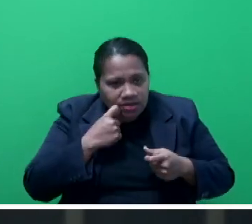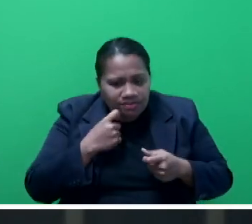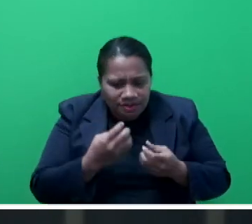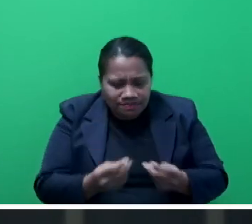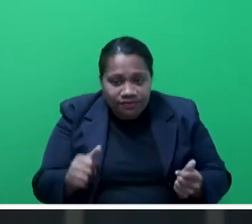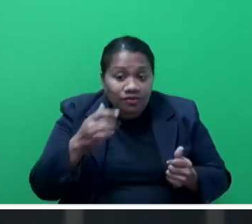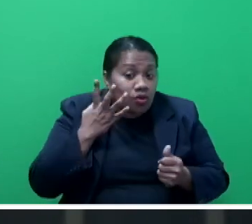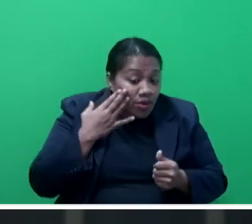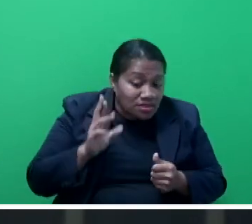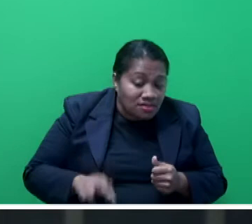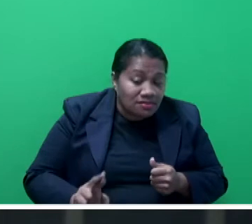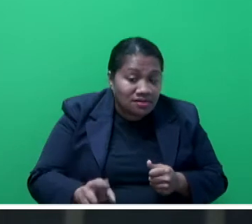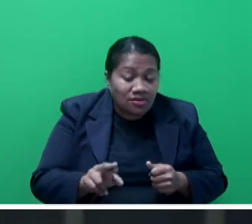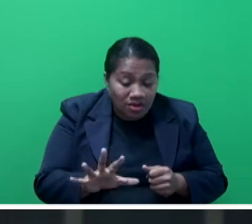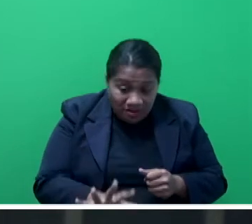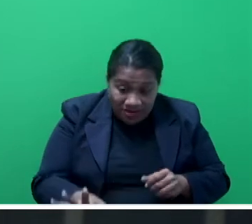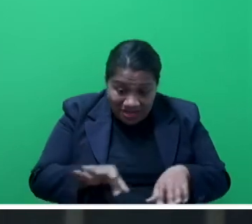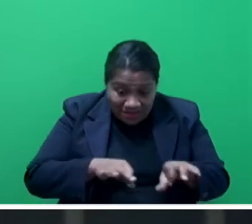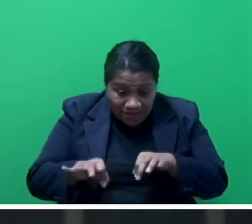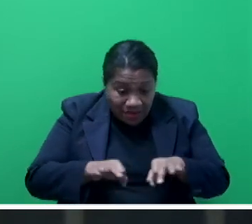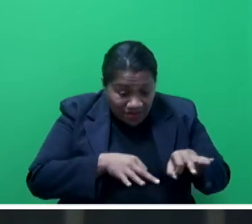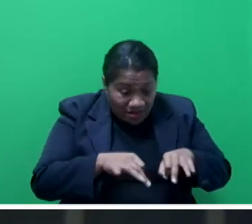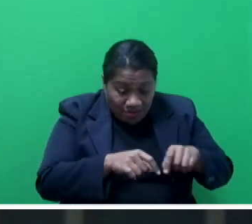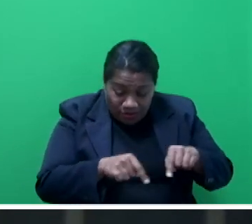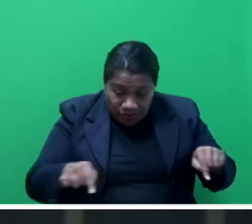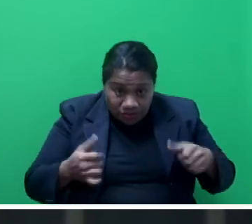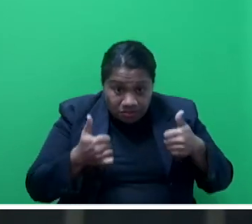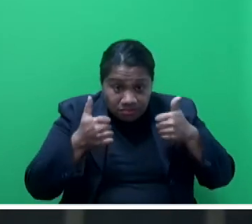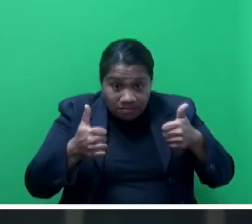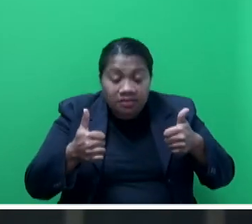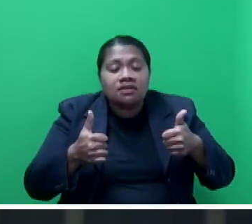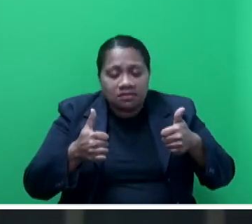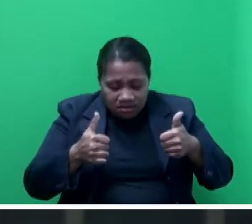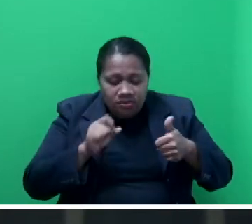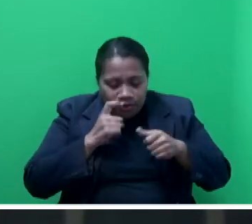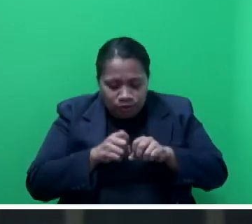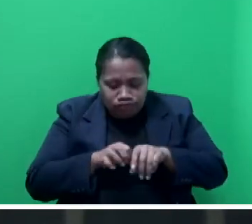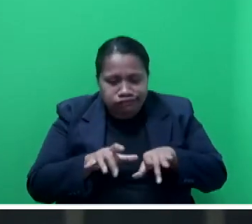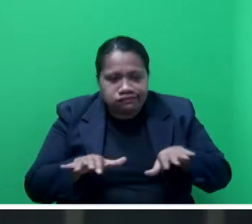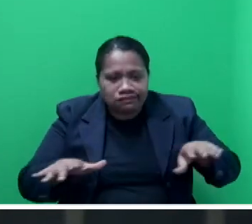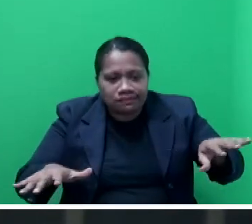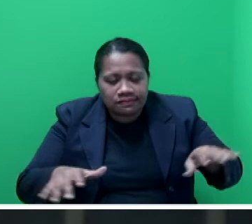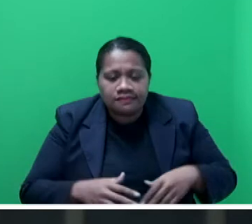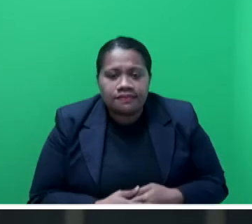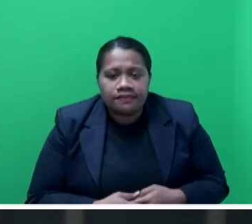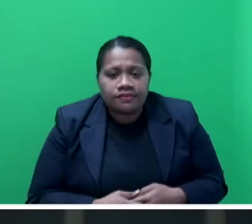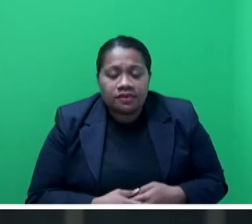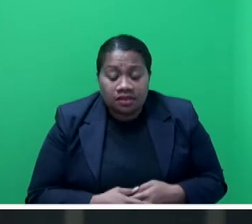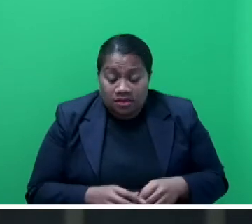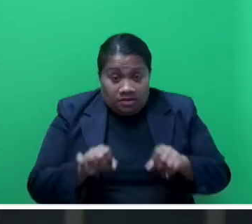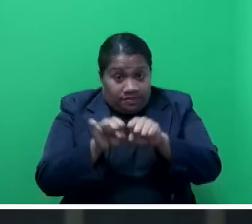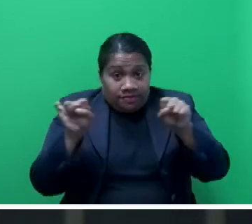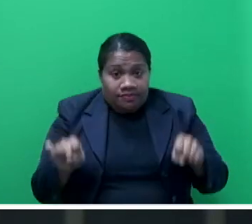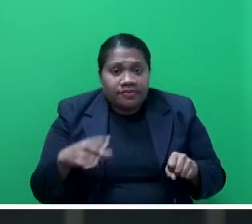Water Supply Scheme, comes online next year in 2022. With the extra demand on the system, smaller mains